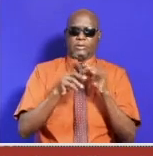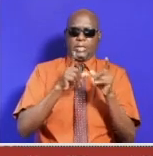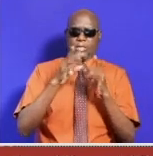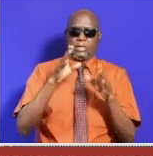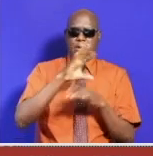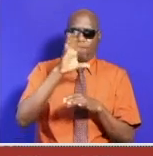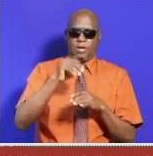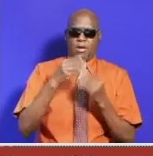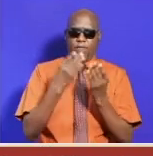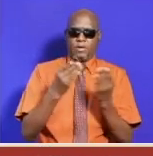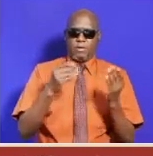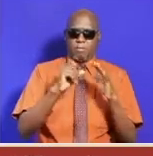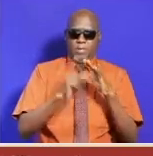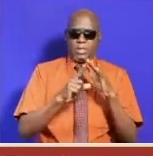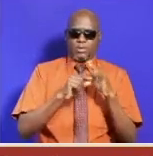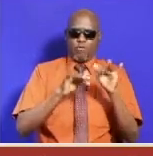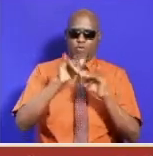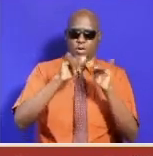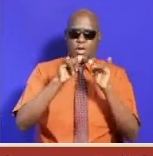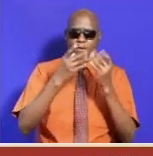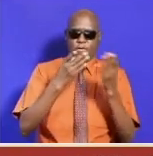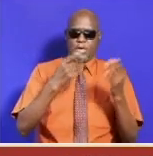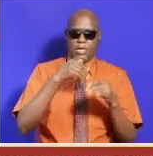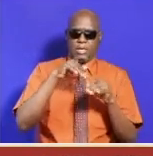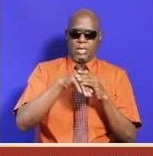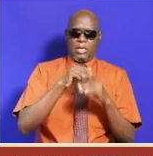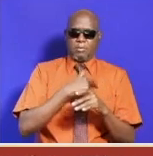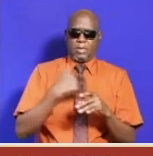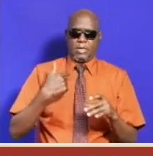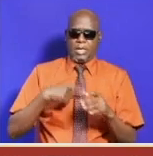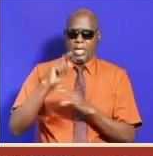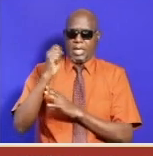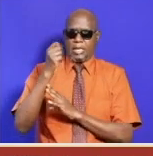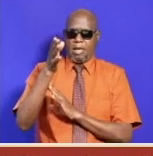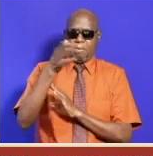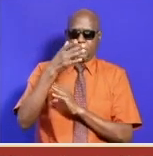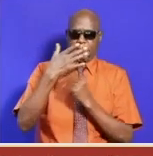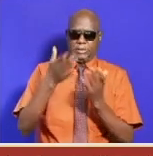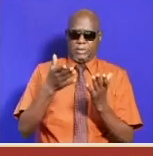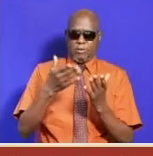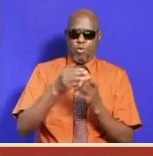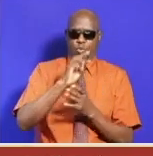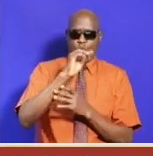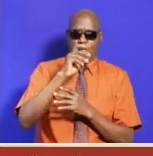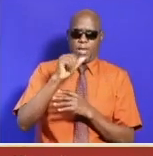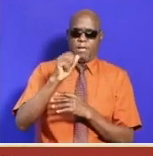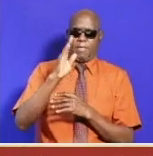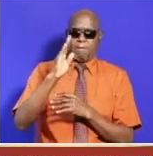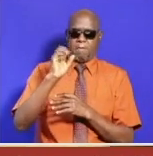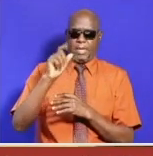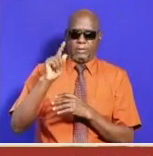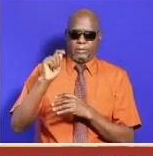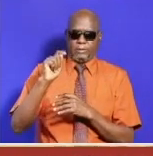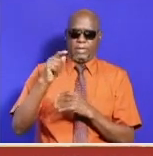African Affairs in the Ministry of Foreign Affairs in Beijing and the Kenyan Ambassador to the People's Republic of China, Willie Bett. Mudavadi's visit comes at